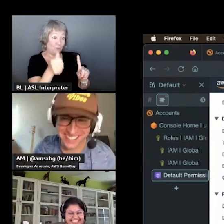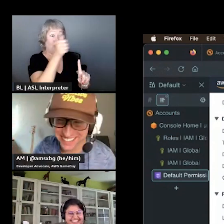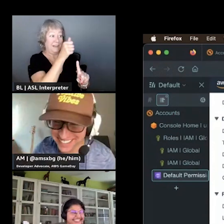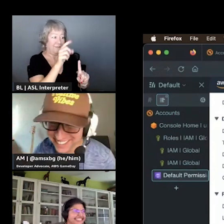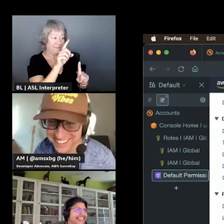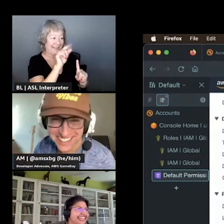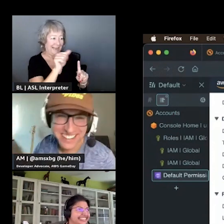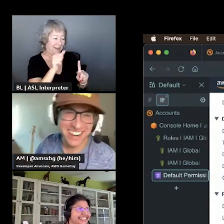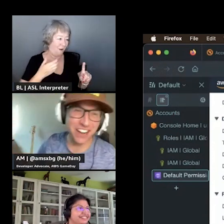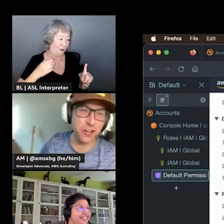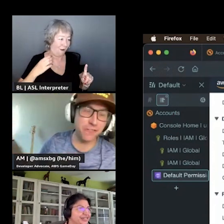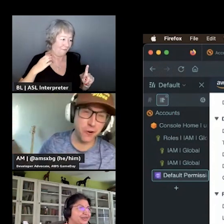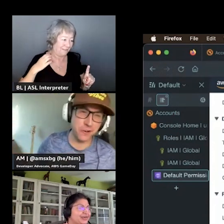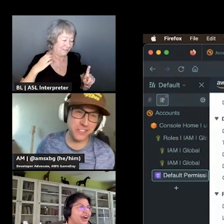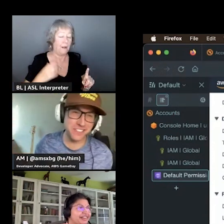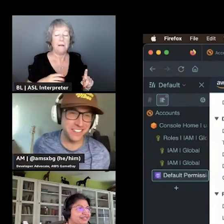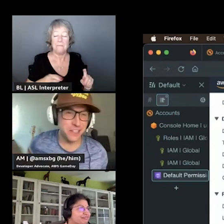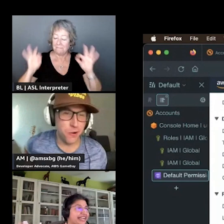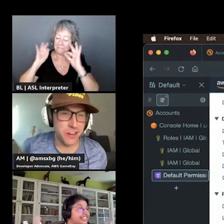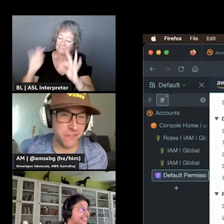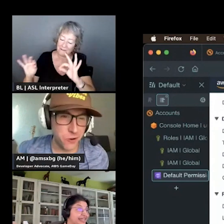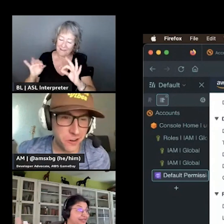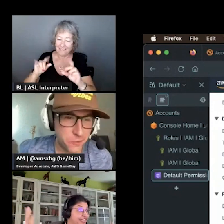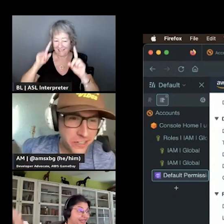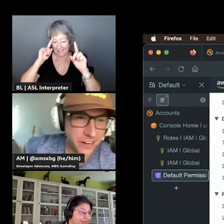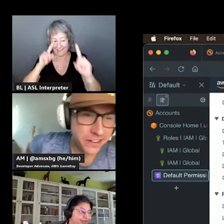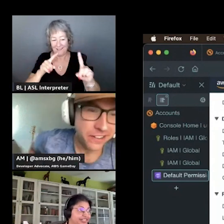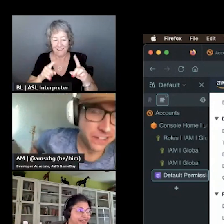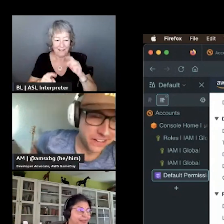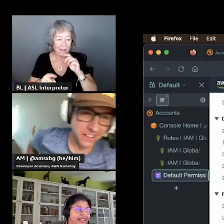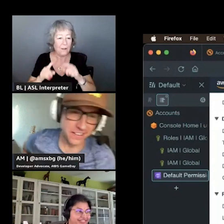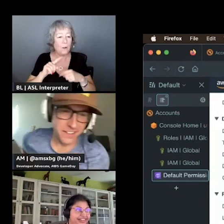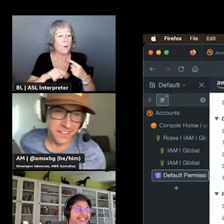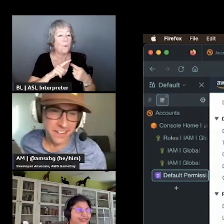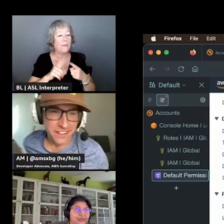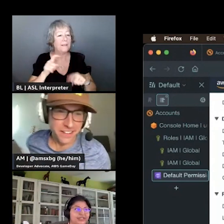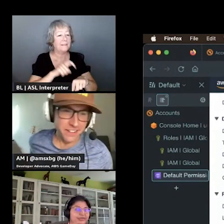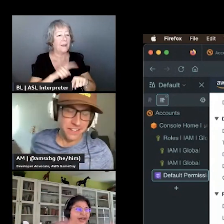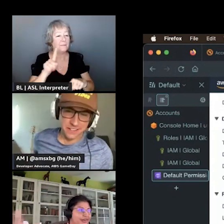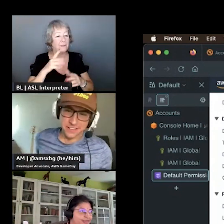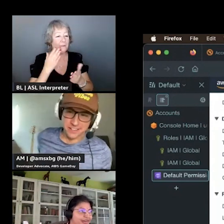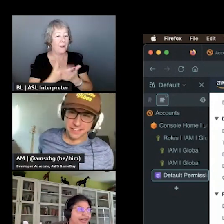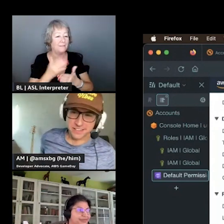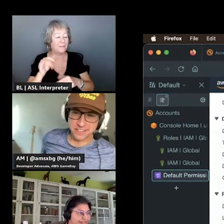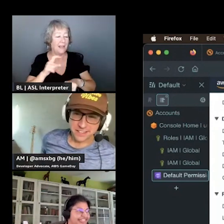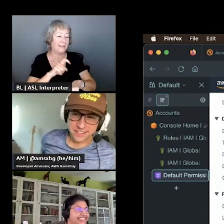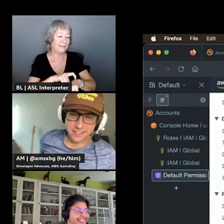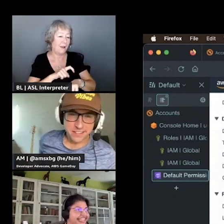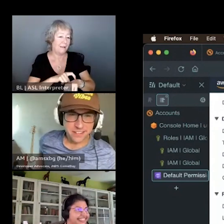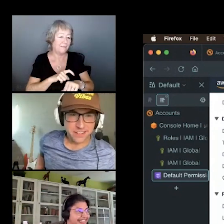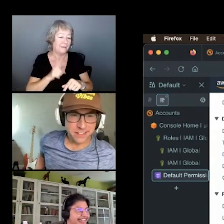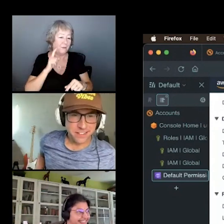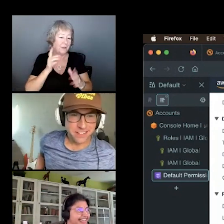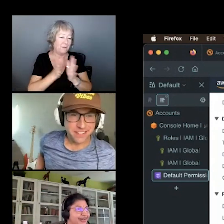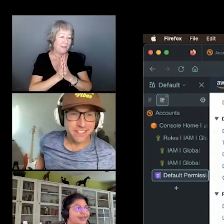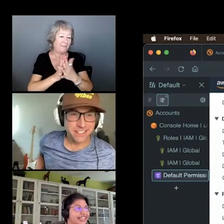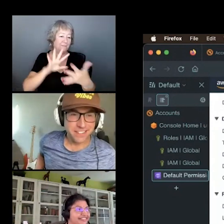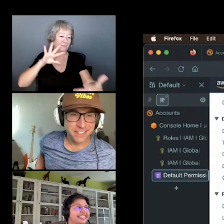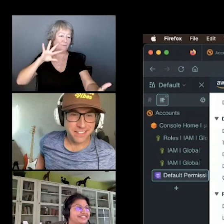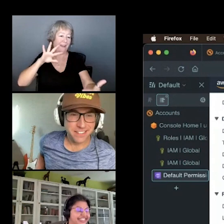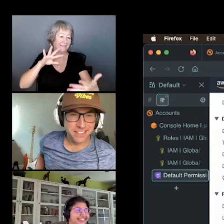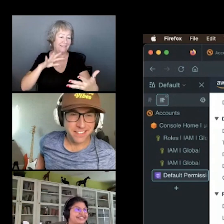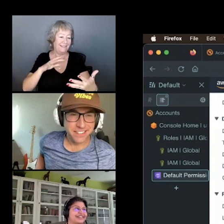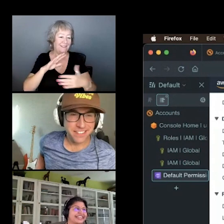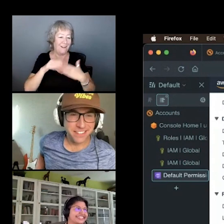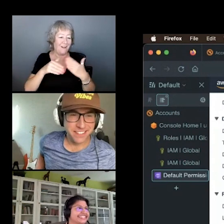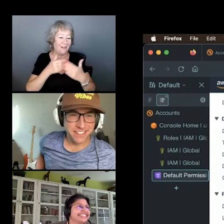Perfect. I look forward to by the time she comes to that place, right? So we would have abstracted and done all the